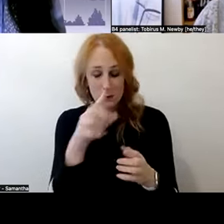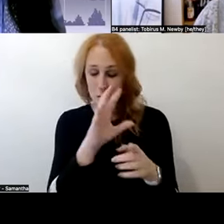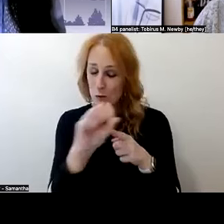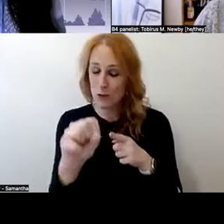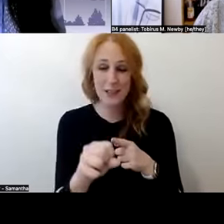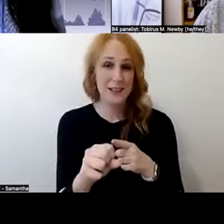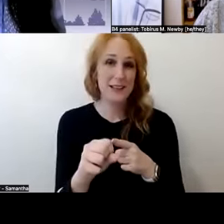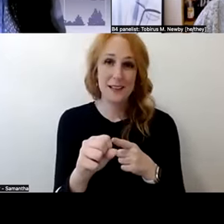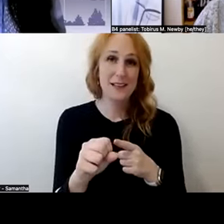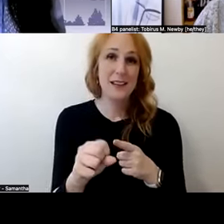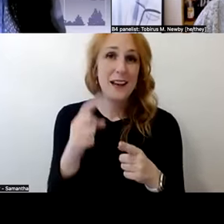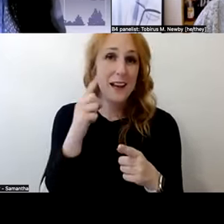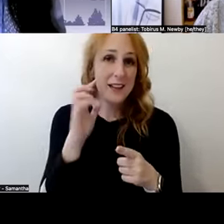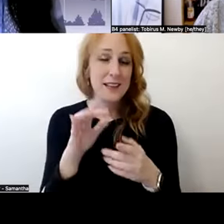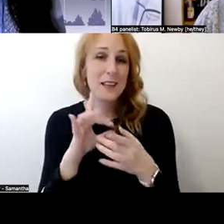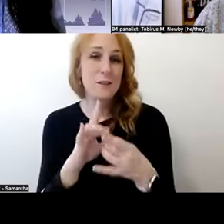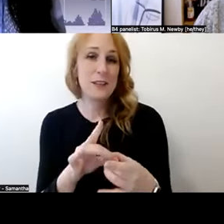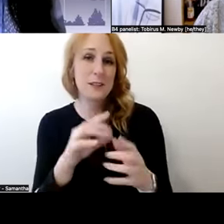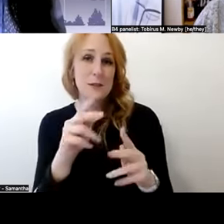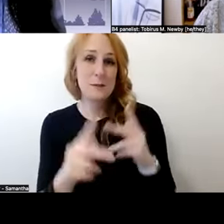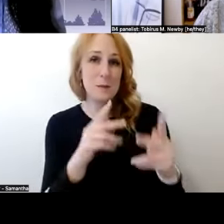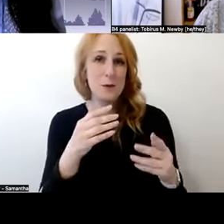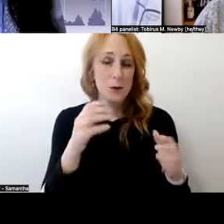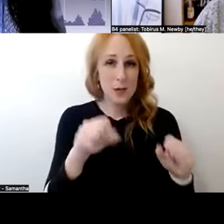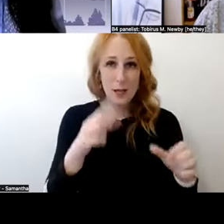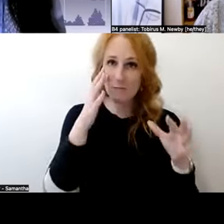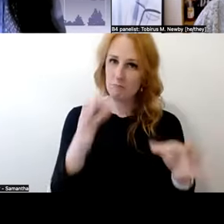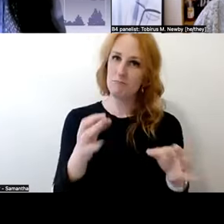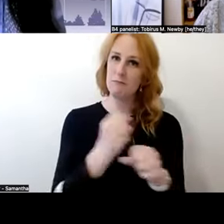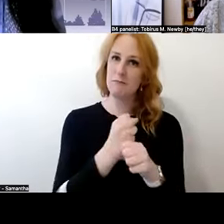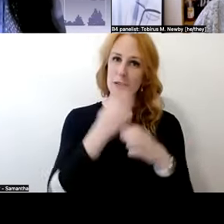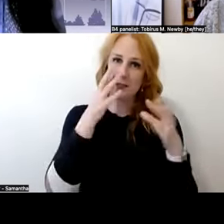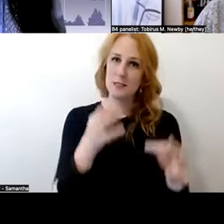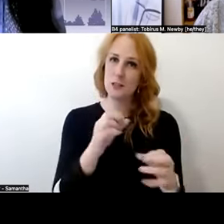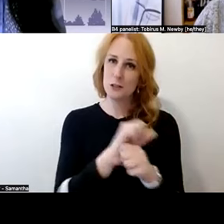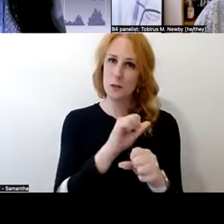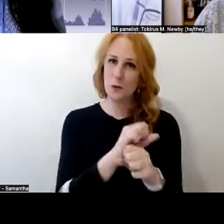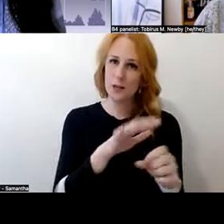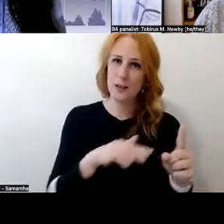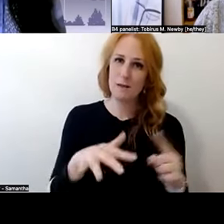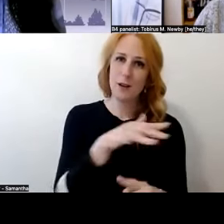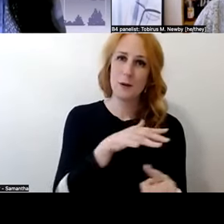relates to the people who have decision-making power over any one of our work environments.